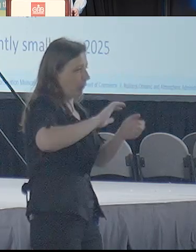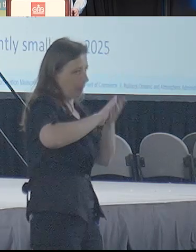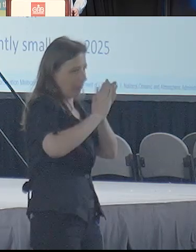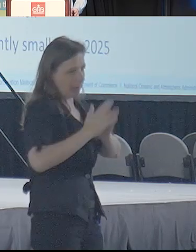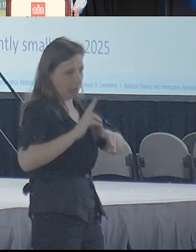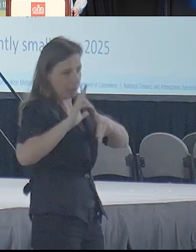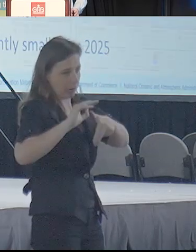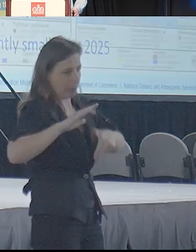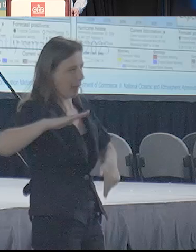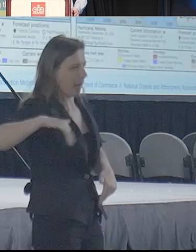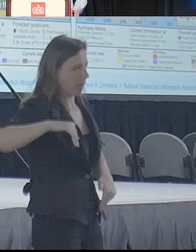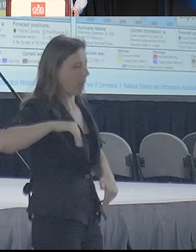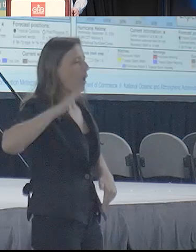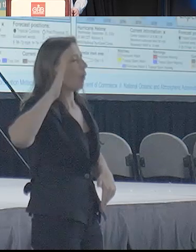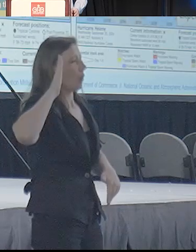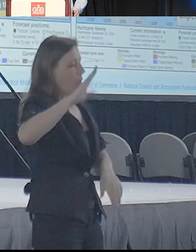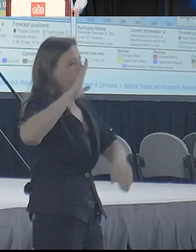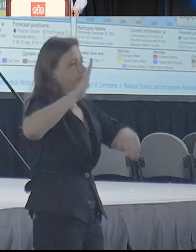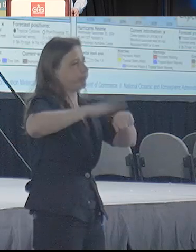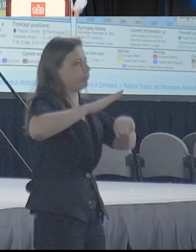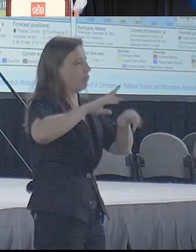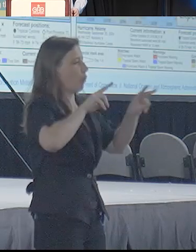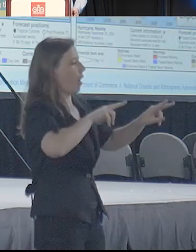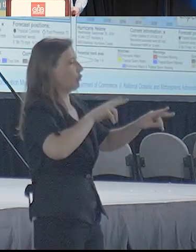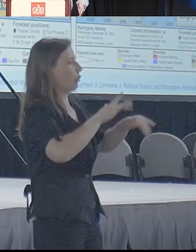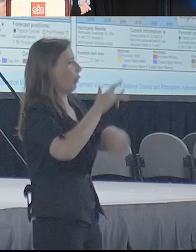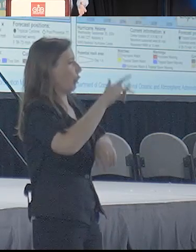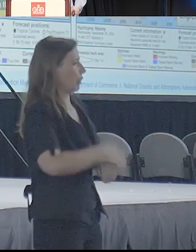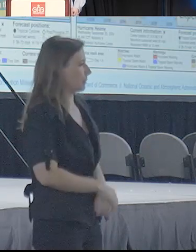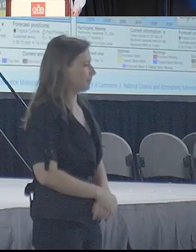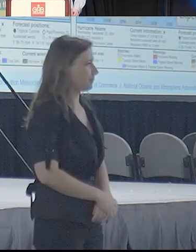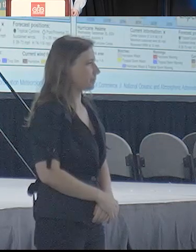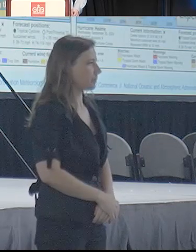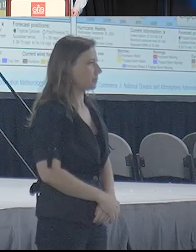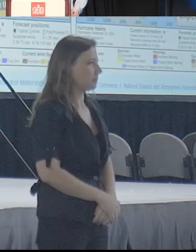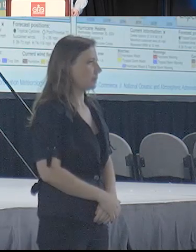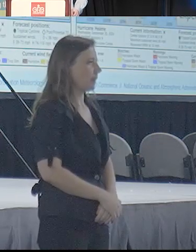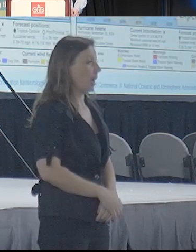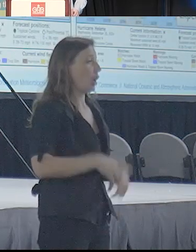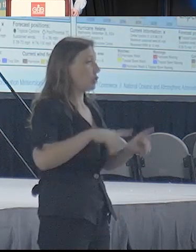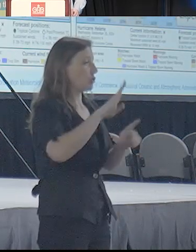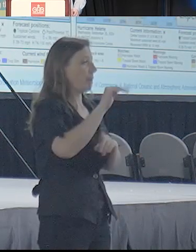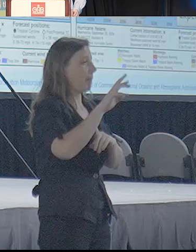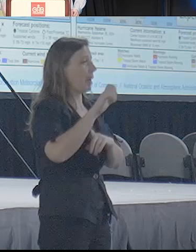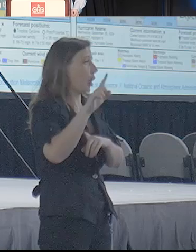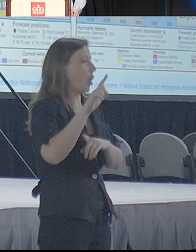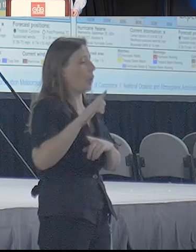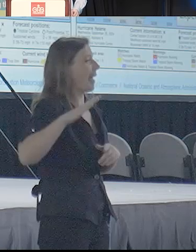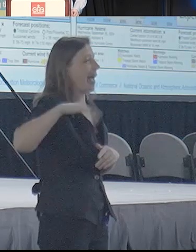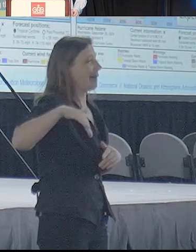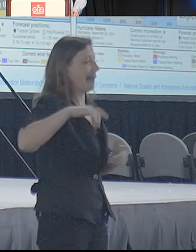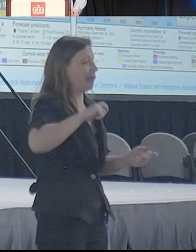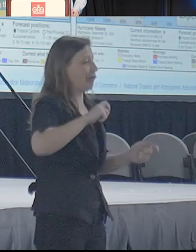bit earlier. So that's two of the main ones here. So, and during Beryl, we hadn't quite transitioned to this